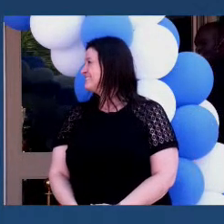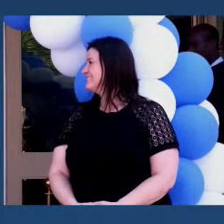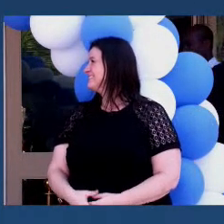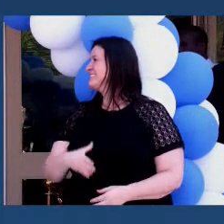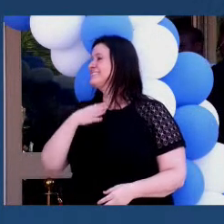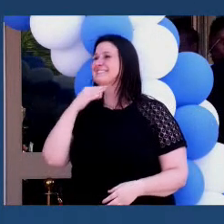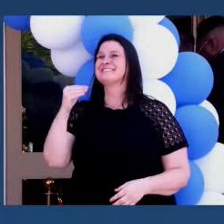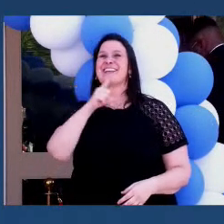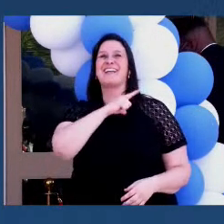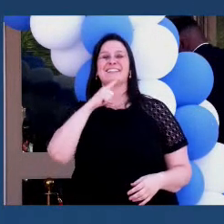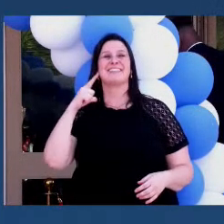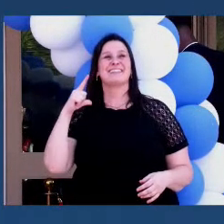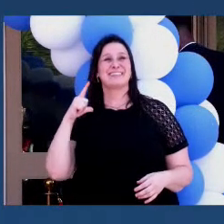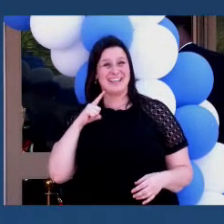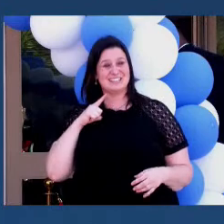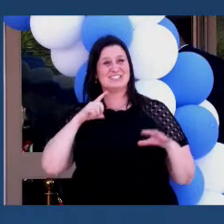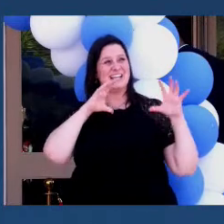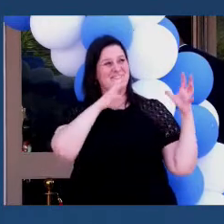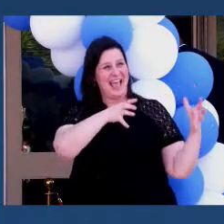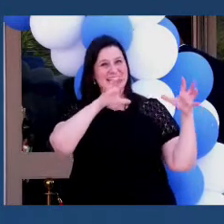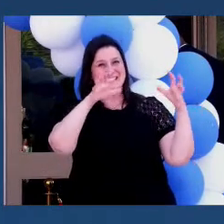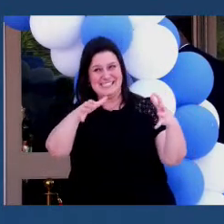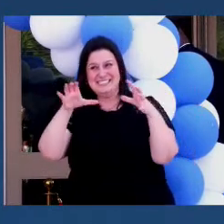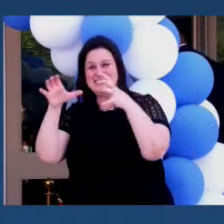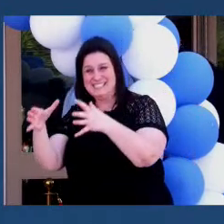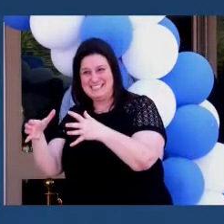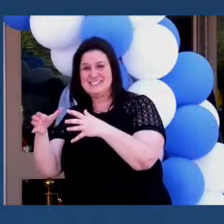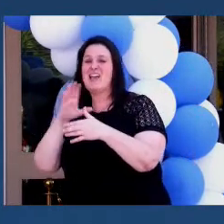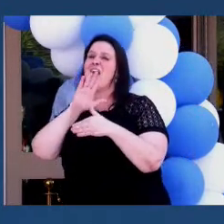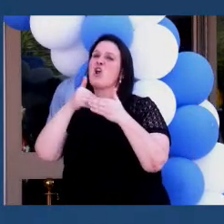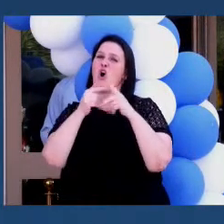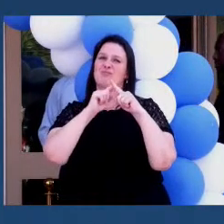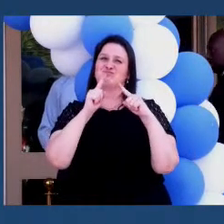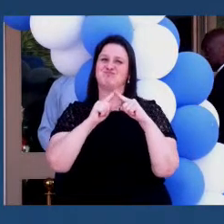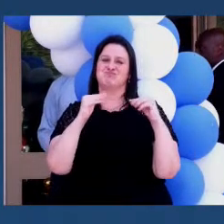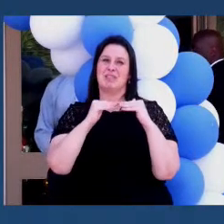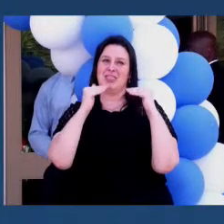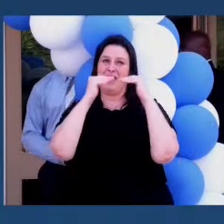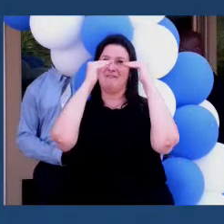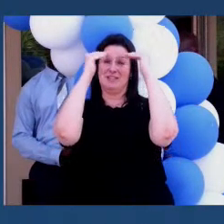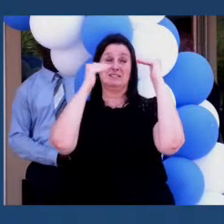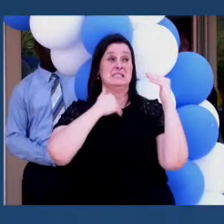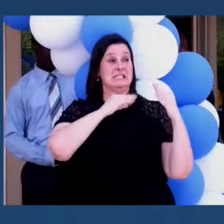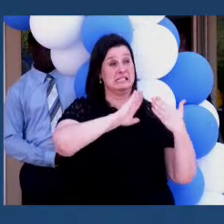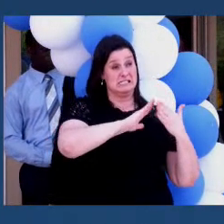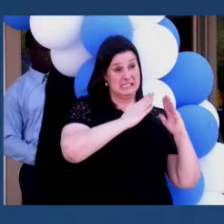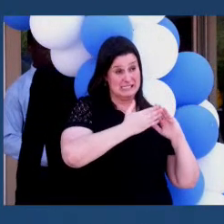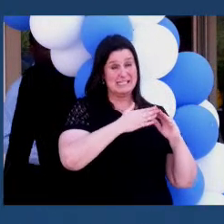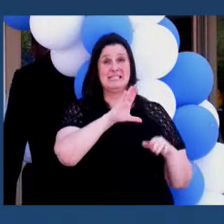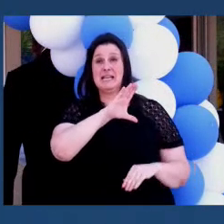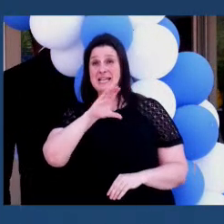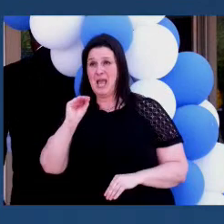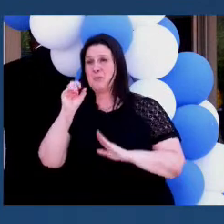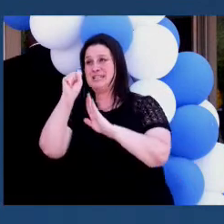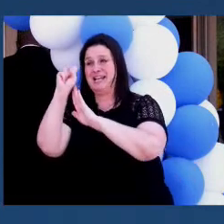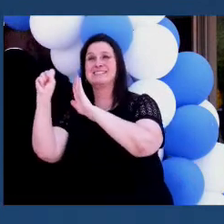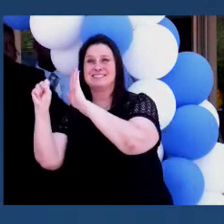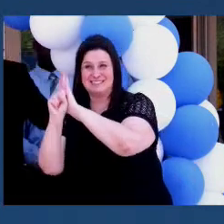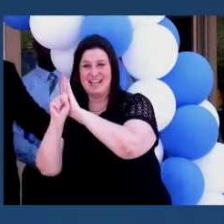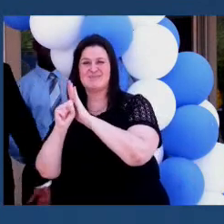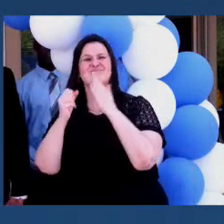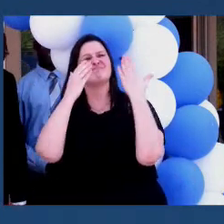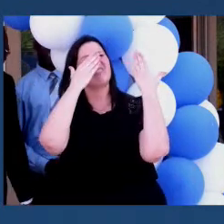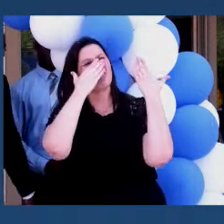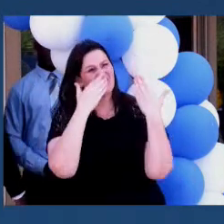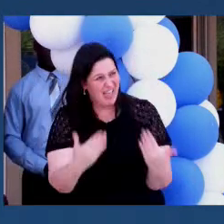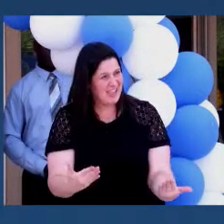and legislative entities at all levels, city, county, and state. Thank